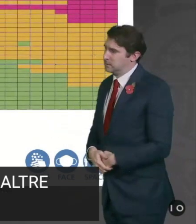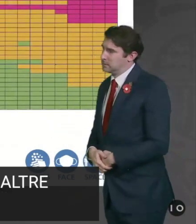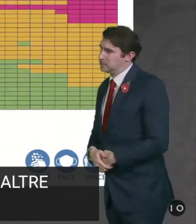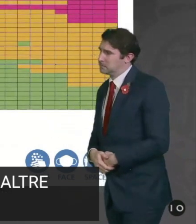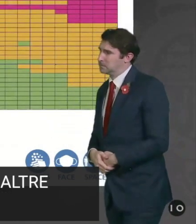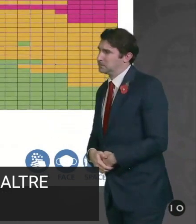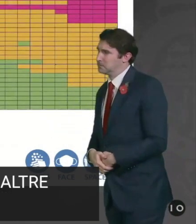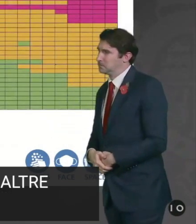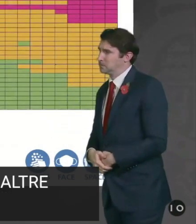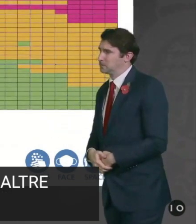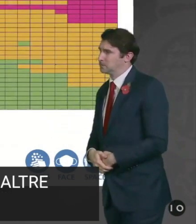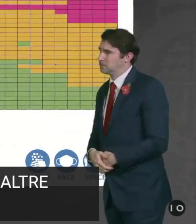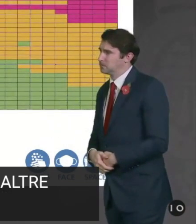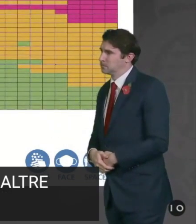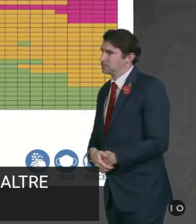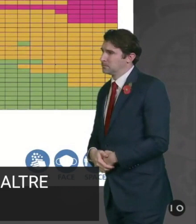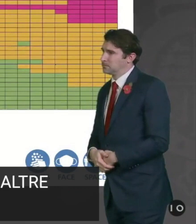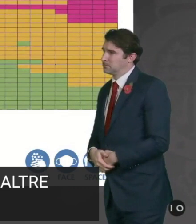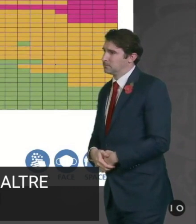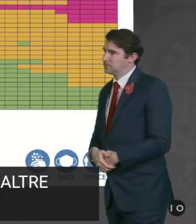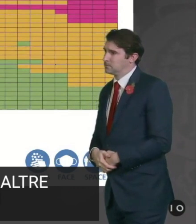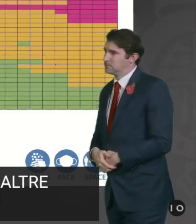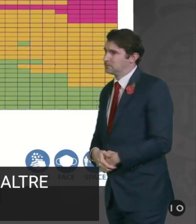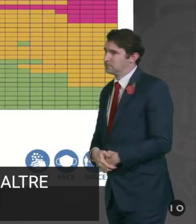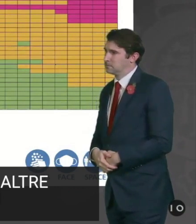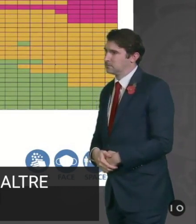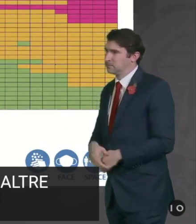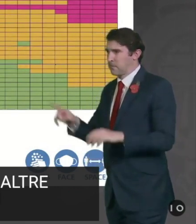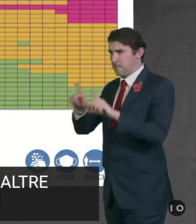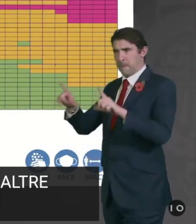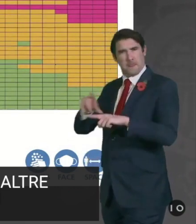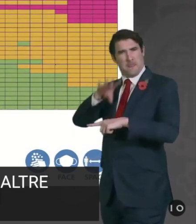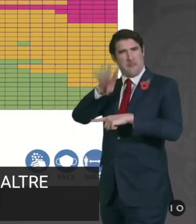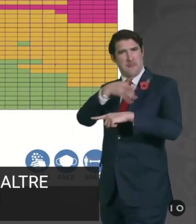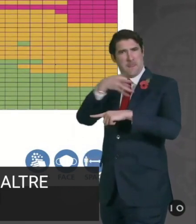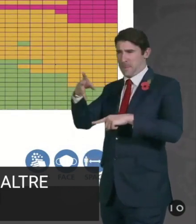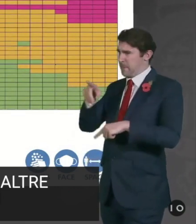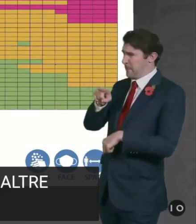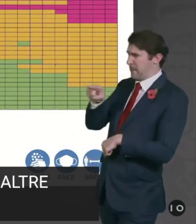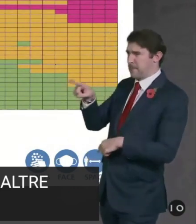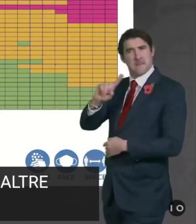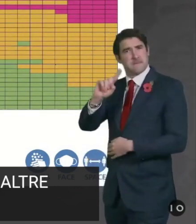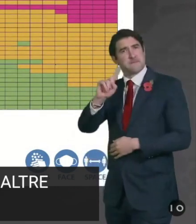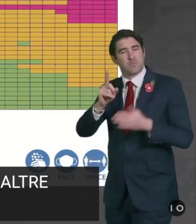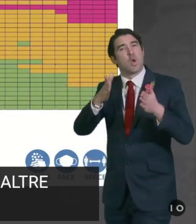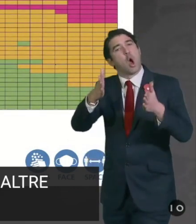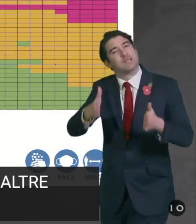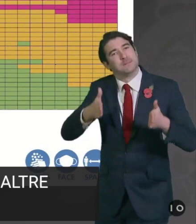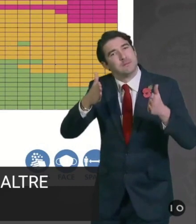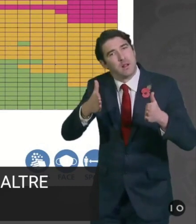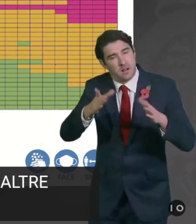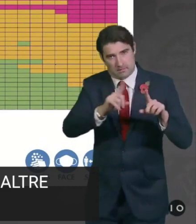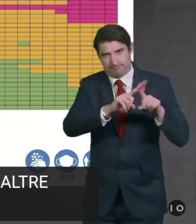Looking at individual hospitals, NHS hospitals, these are the hospitals with more than 100